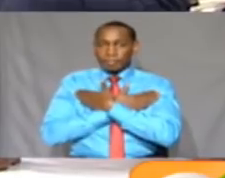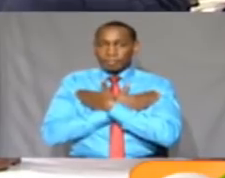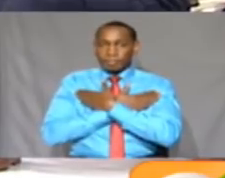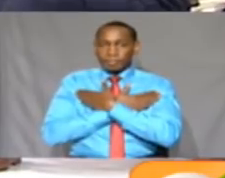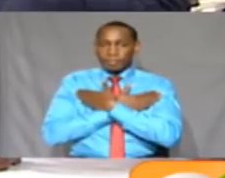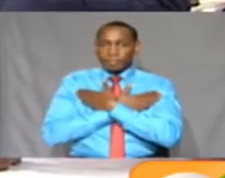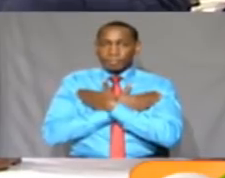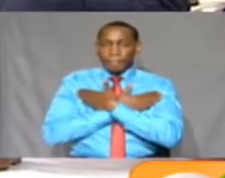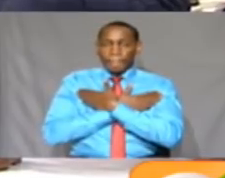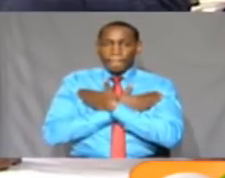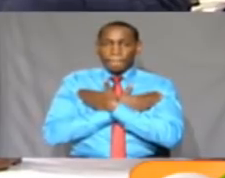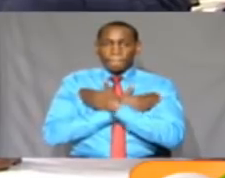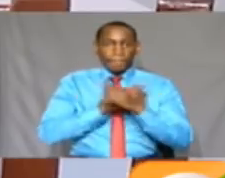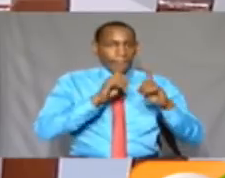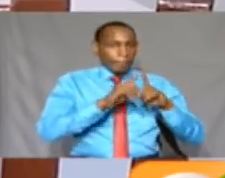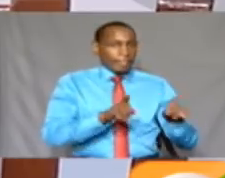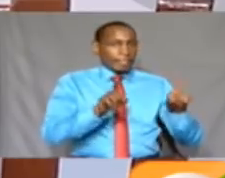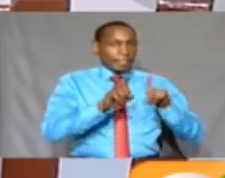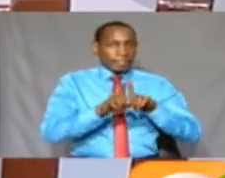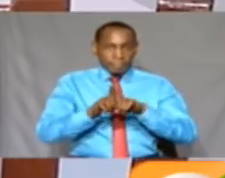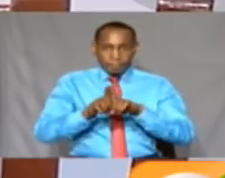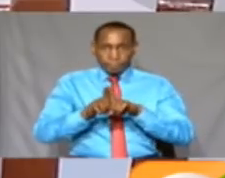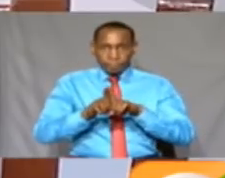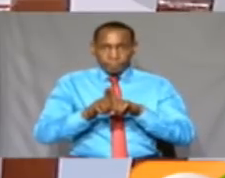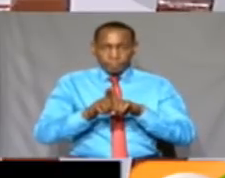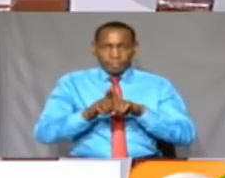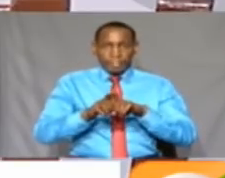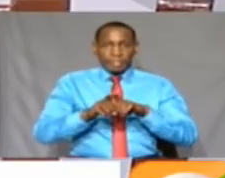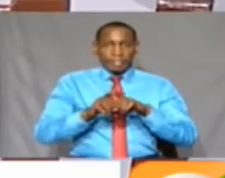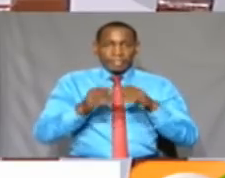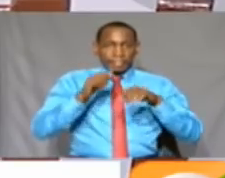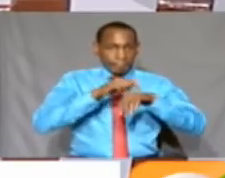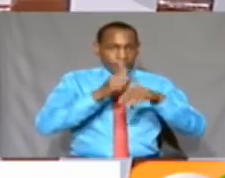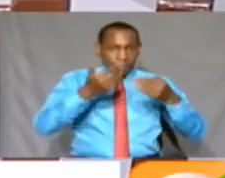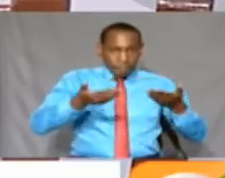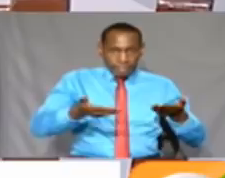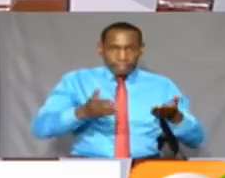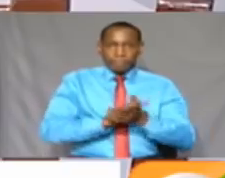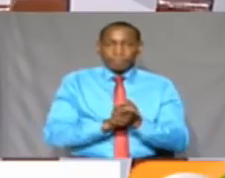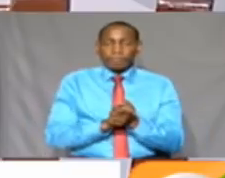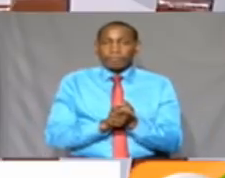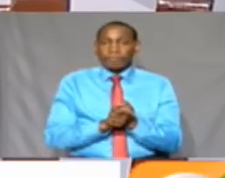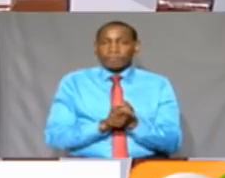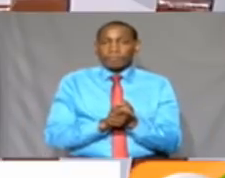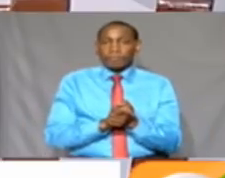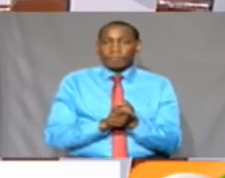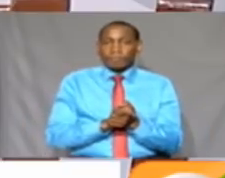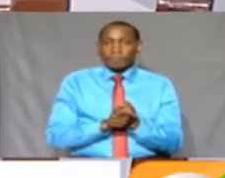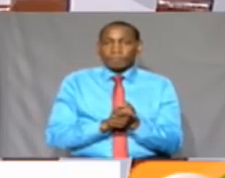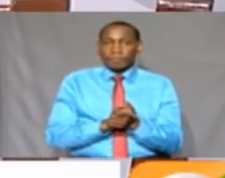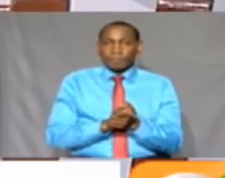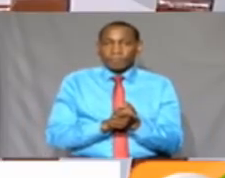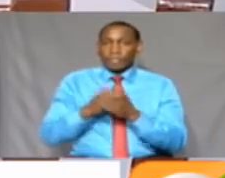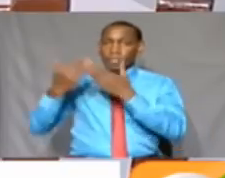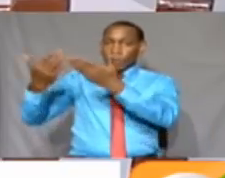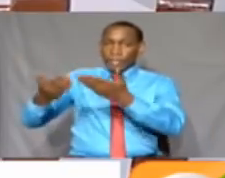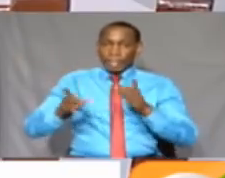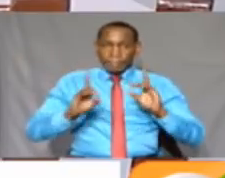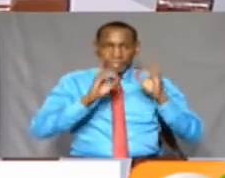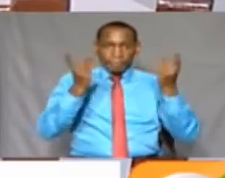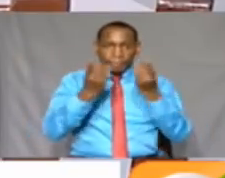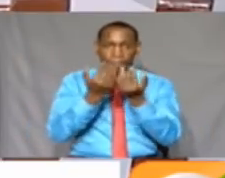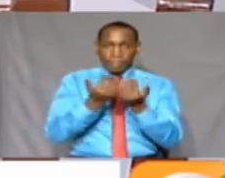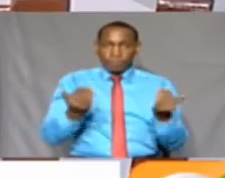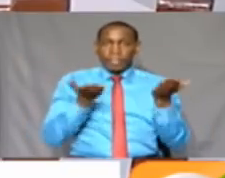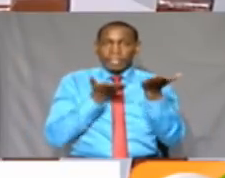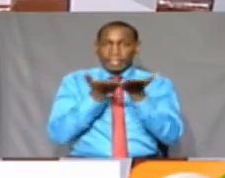kids are posting. Yes. Right? But I'm also calling on the, at this level, I am actually calling on the Department of Children's Services